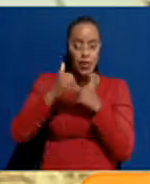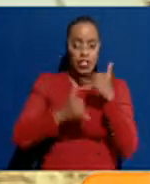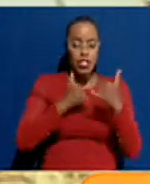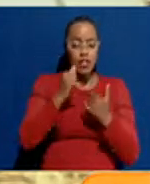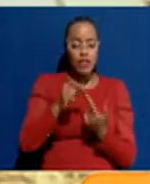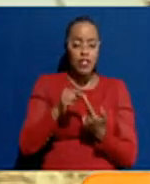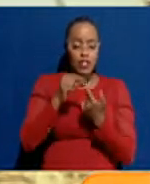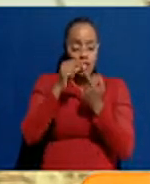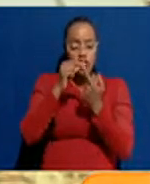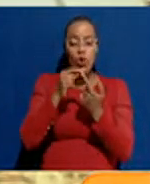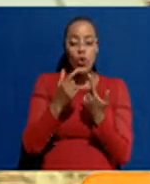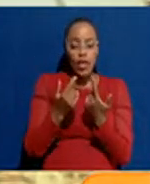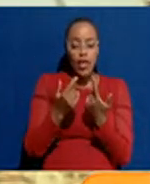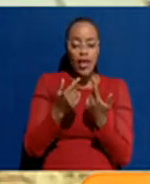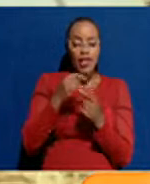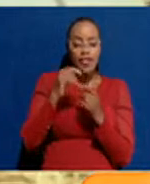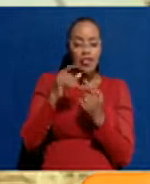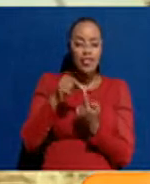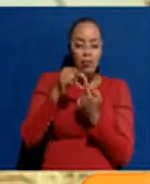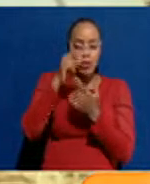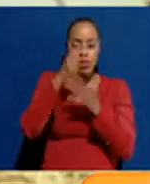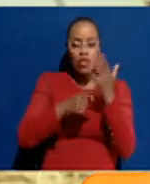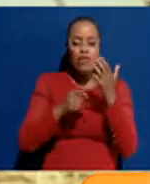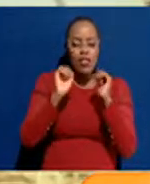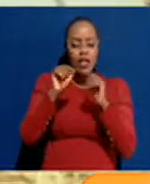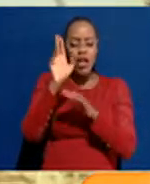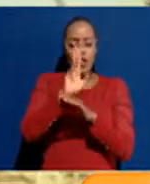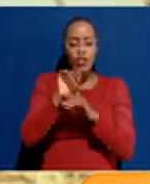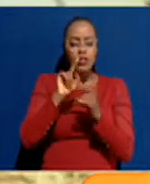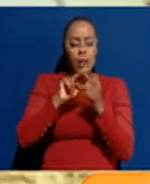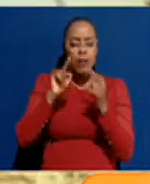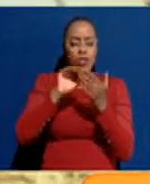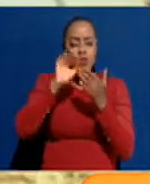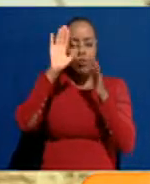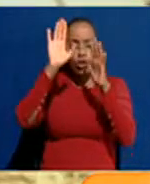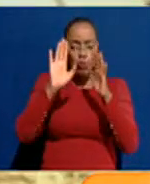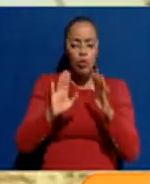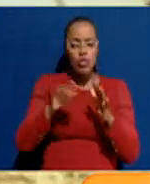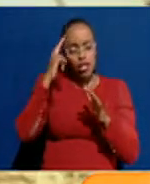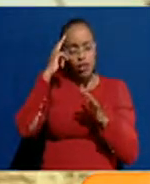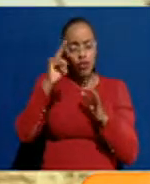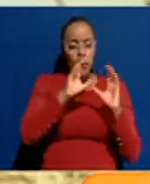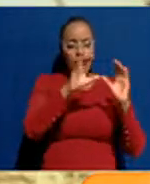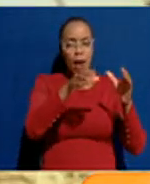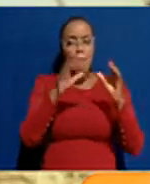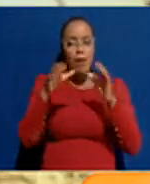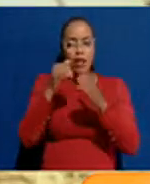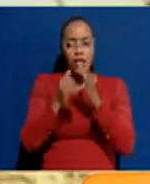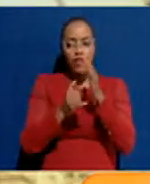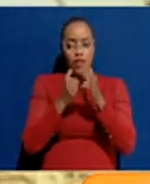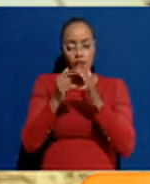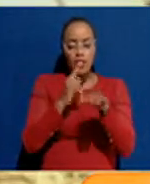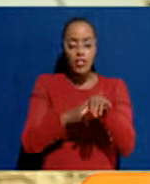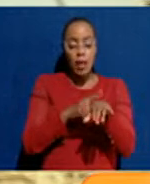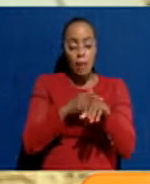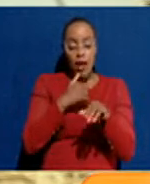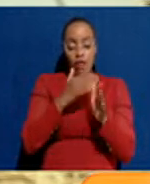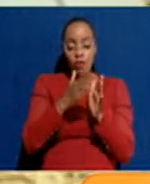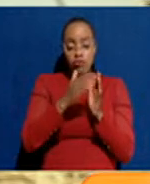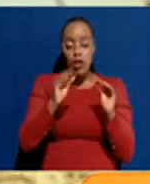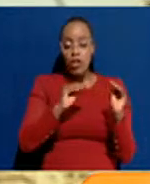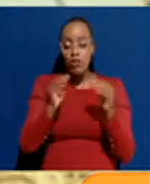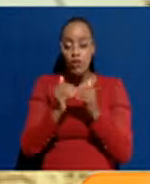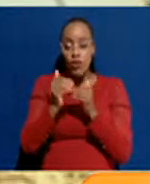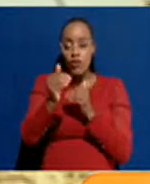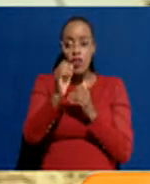special tariffs are all available for them to harness. But more importantly for the industry, there is the time of use tariff. And even going forward,